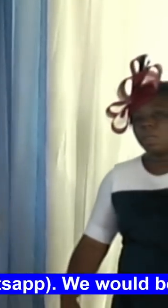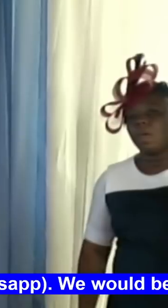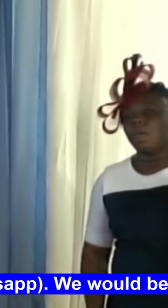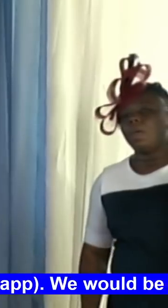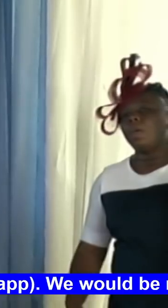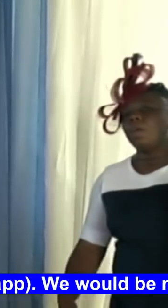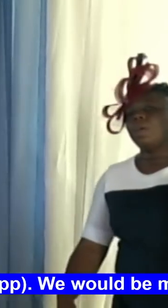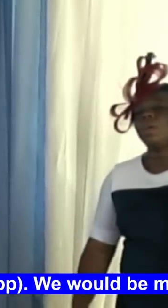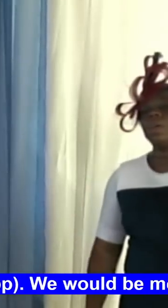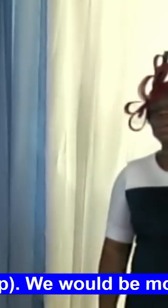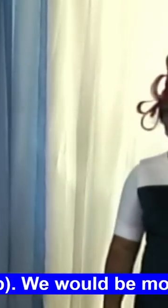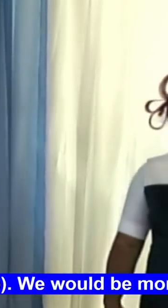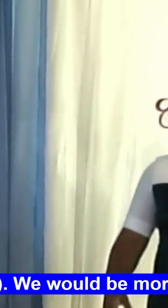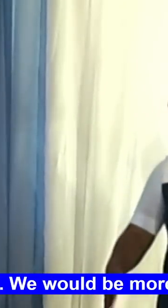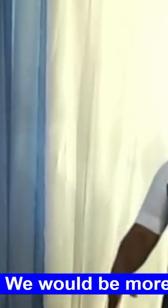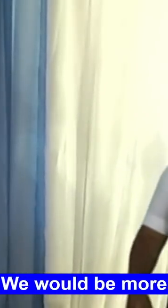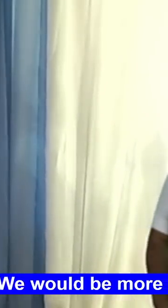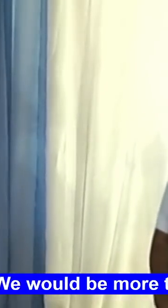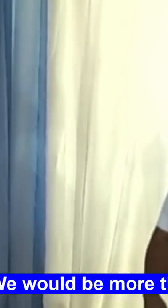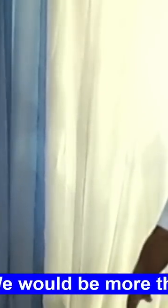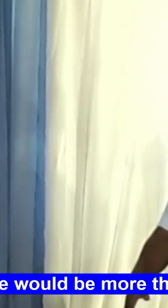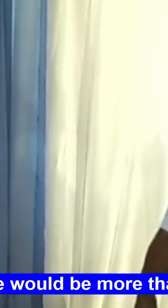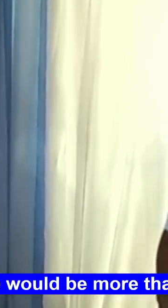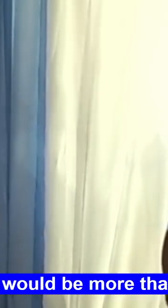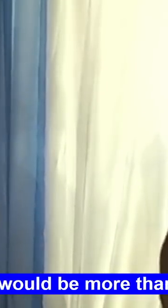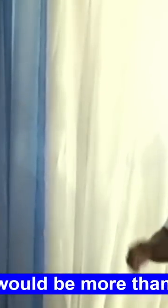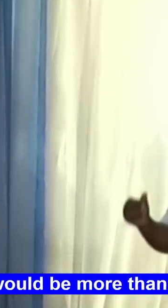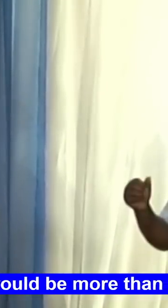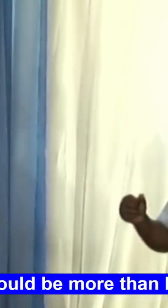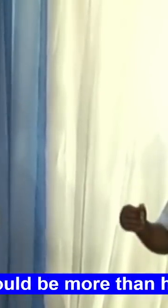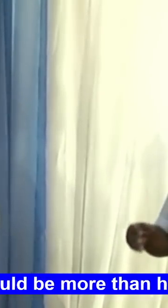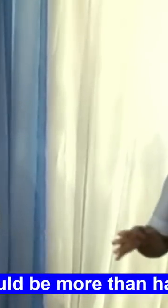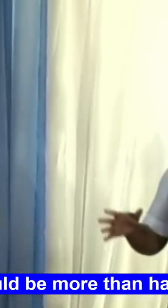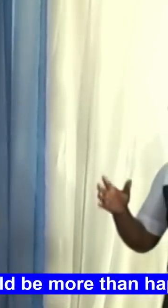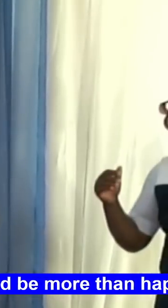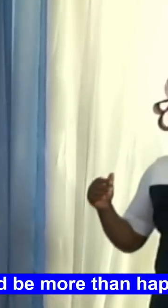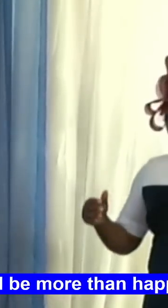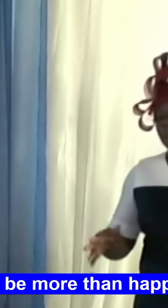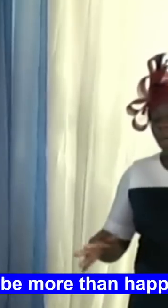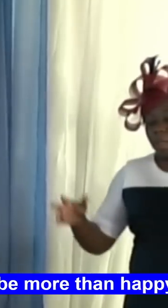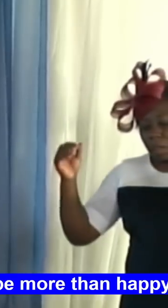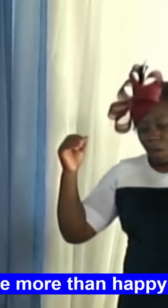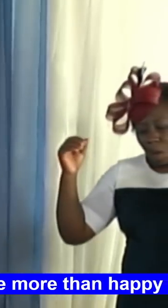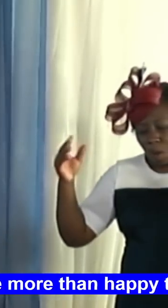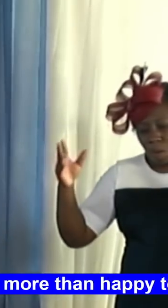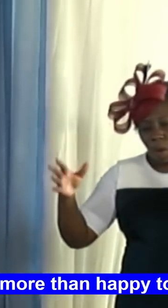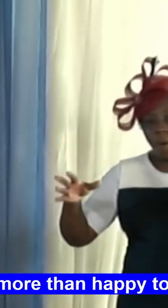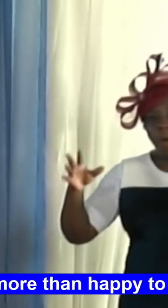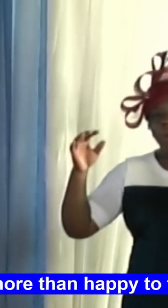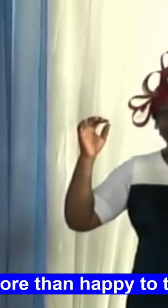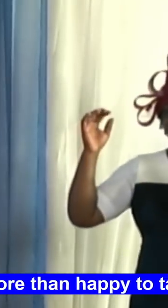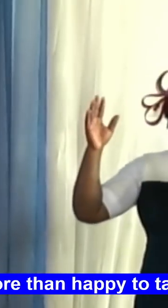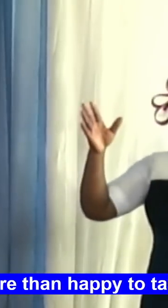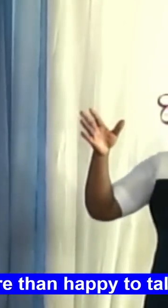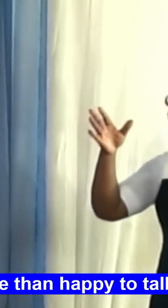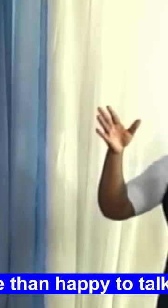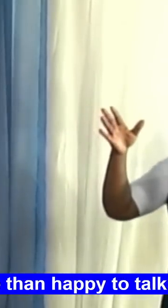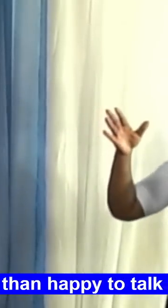thanks. We want to pray your continued guidance, Lord Jesus God, and